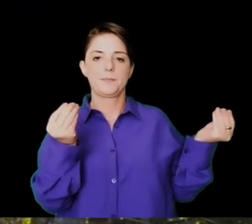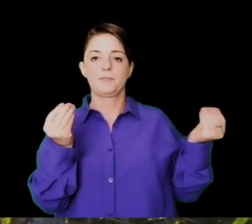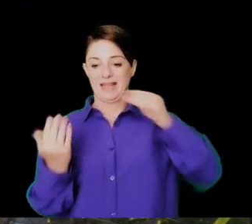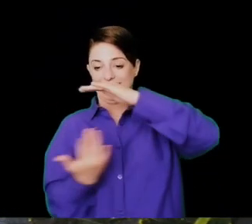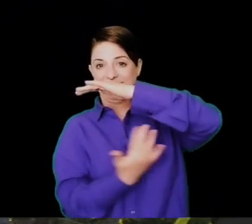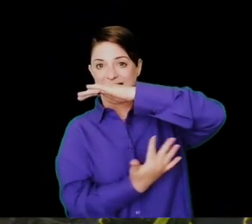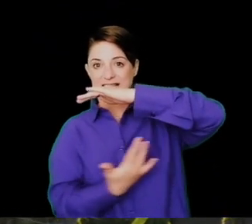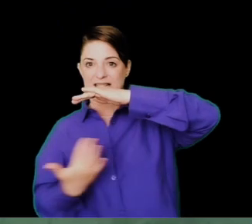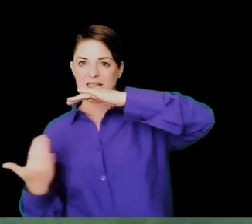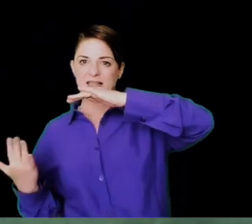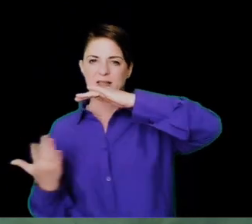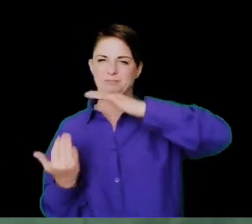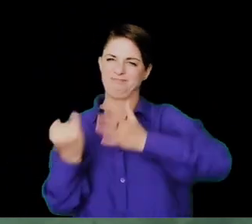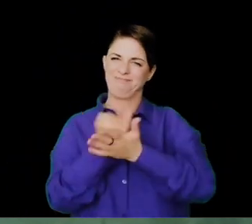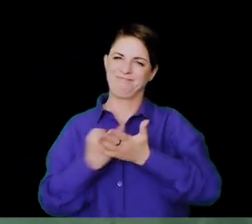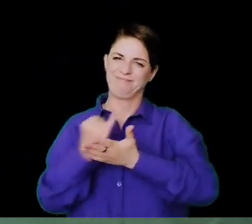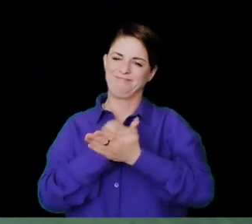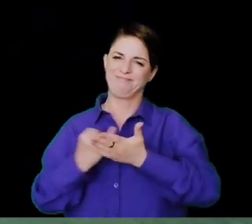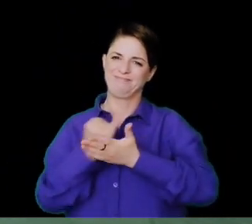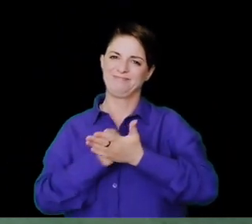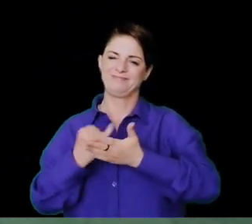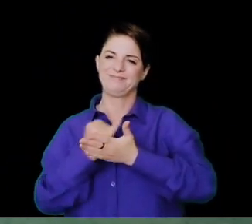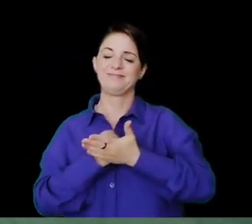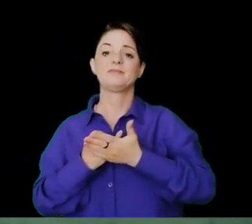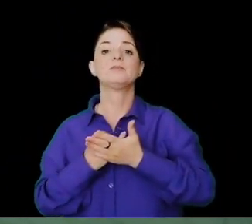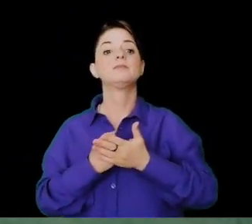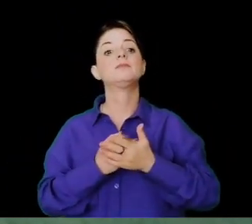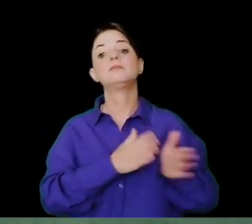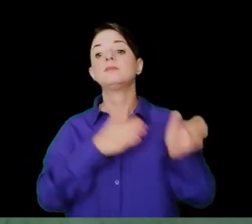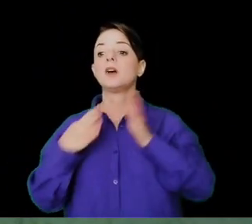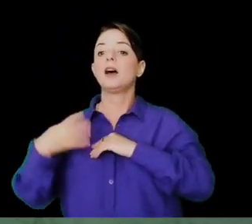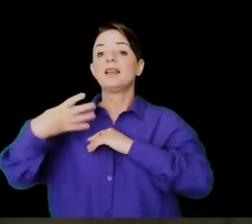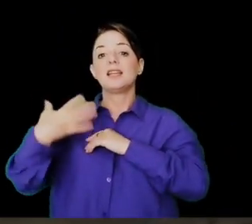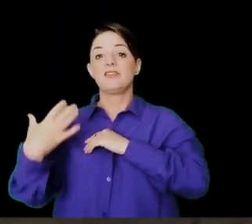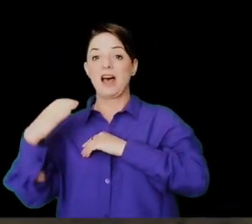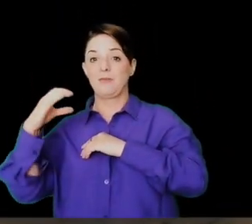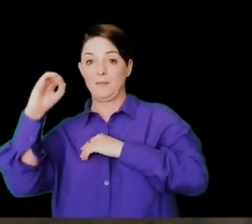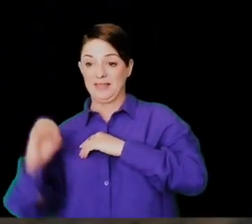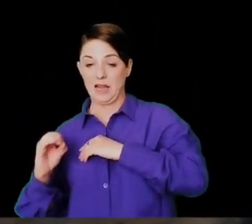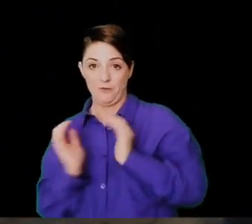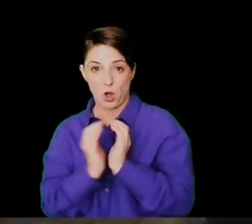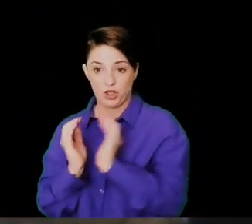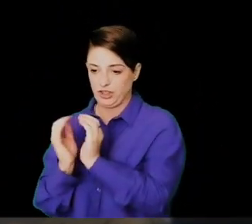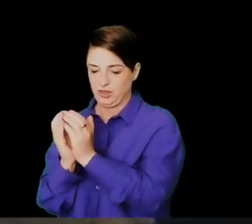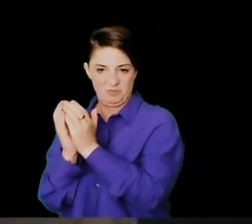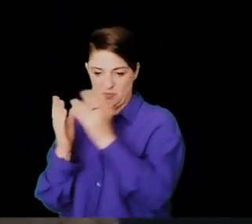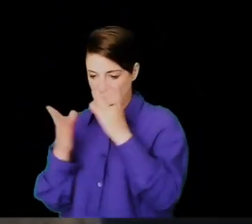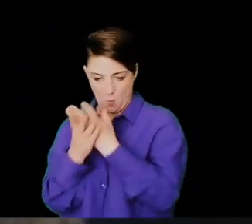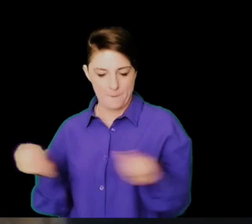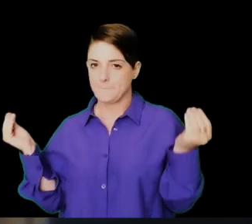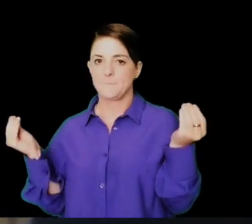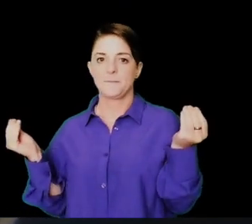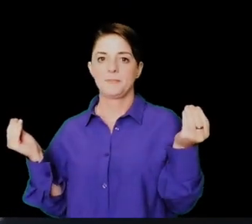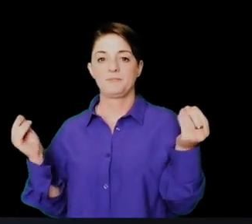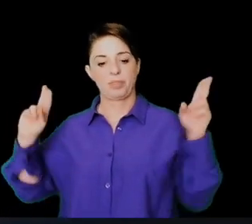lost, and all of the seagrass meadows that remain are in poor condition. Meanwhile, over 95% of the oysters have been